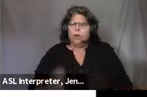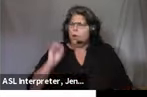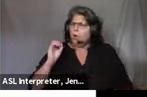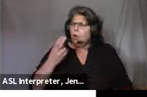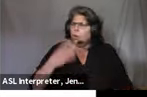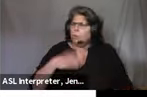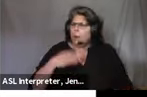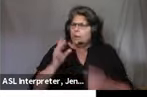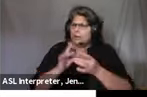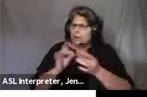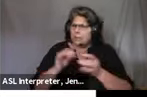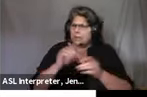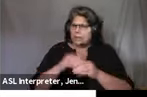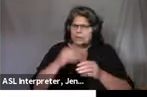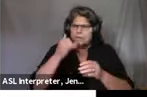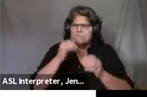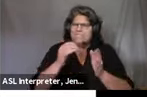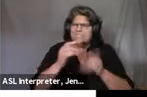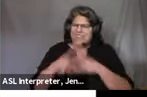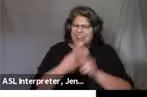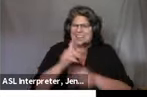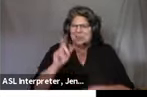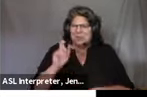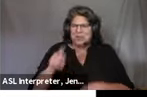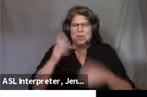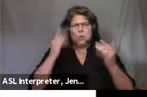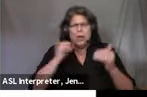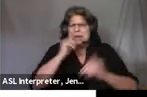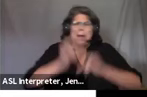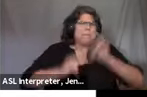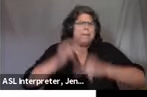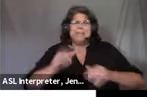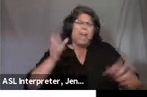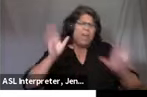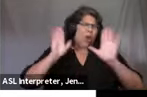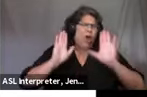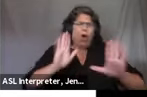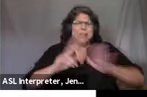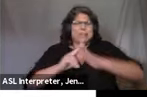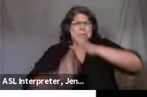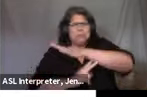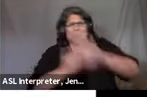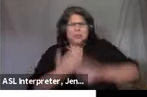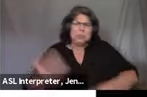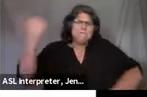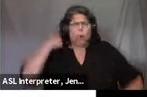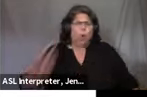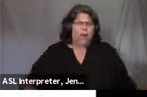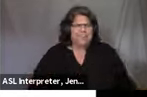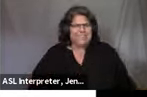my comment in the form of a question is, why haven't we built this awesome bridge before?